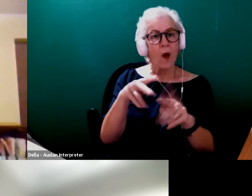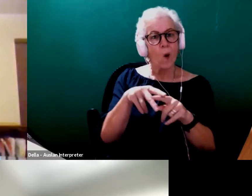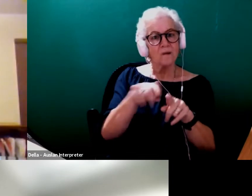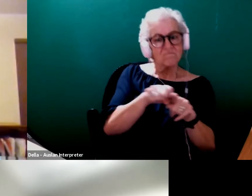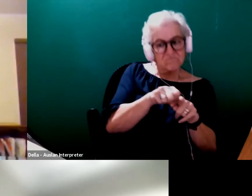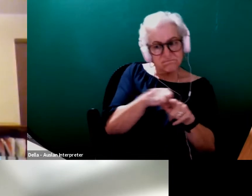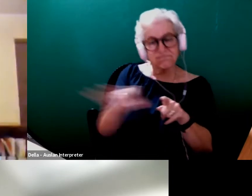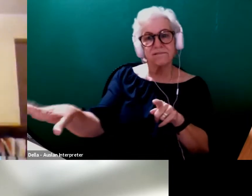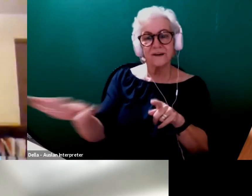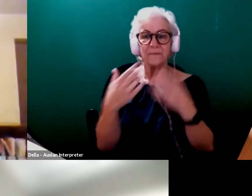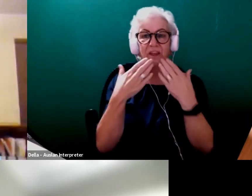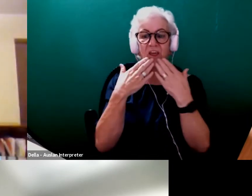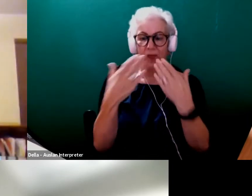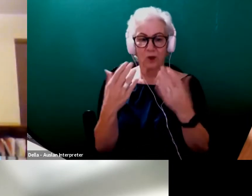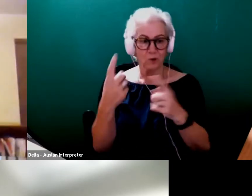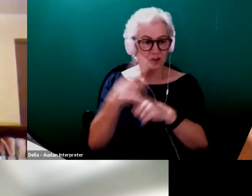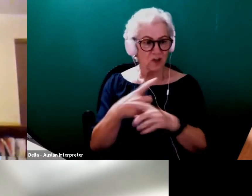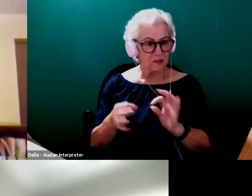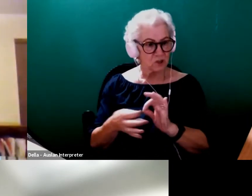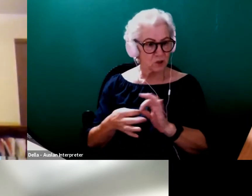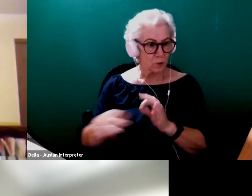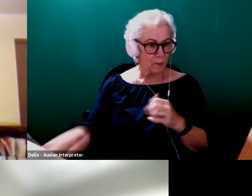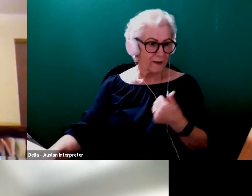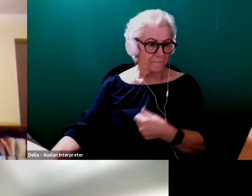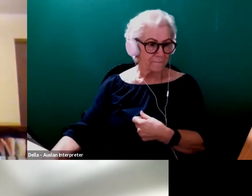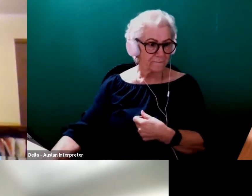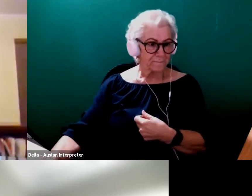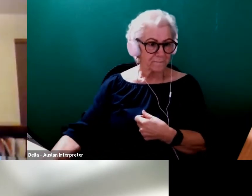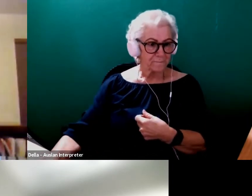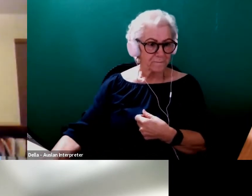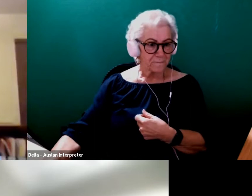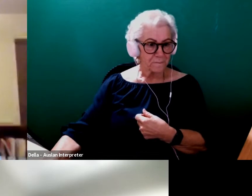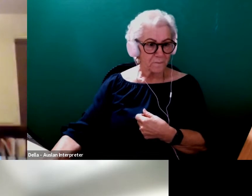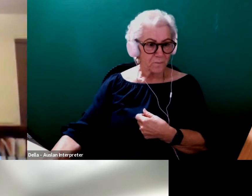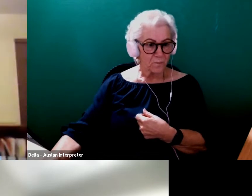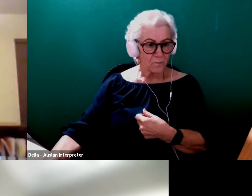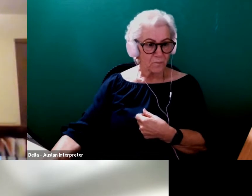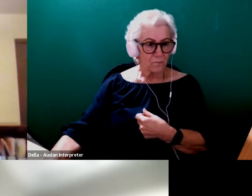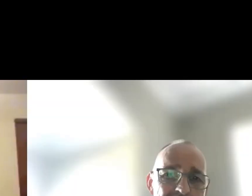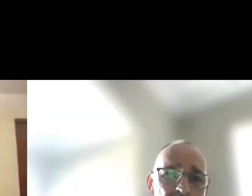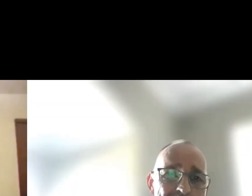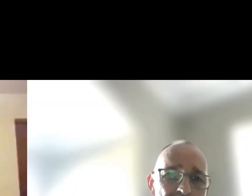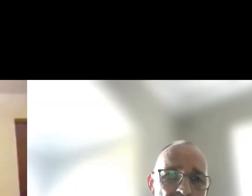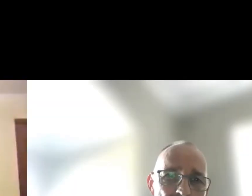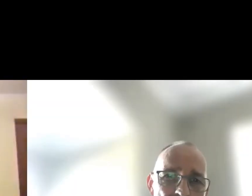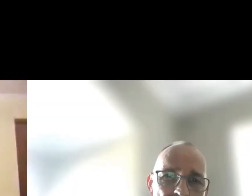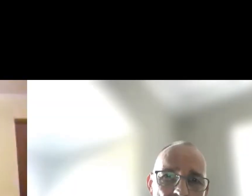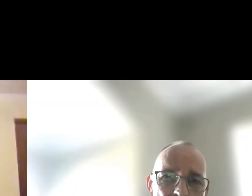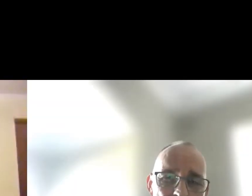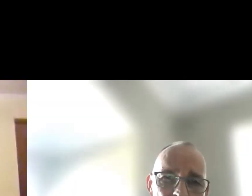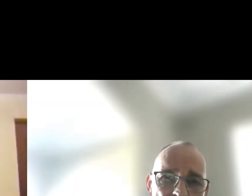David, thank you. A follow-up question from Lee that I think pushes on the responsibility of the clinical communities around the